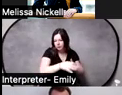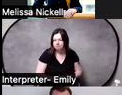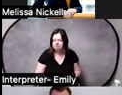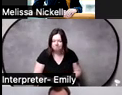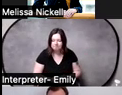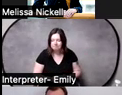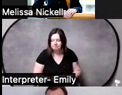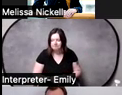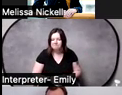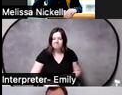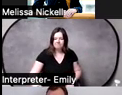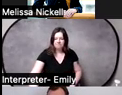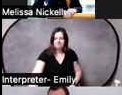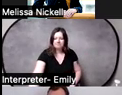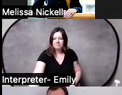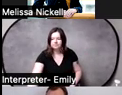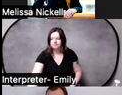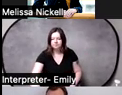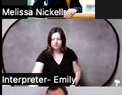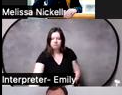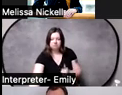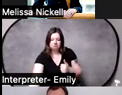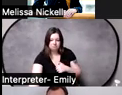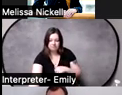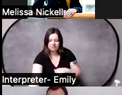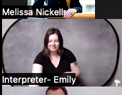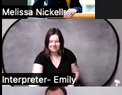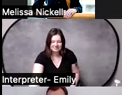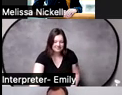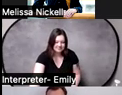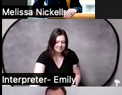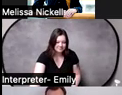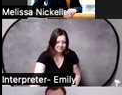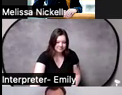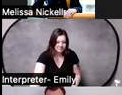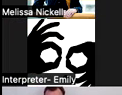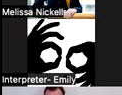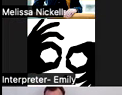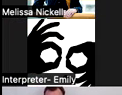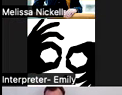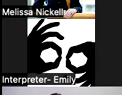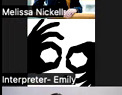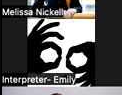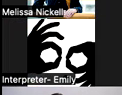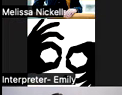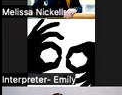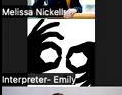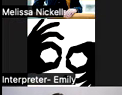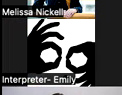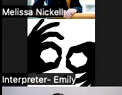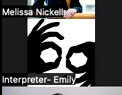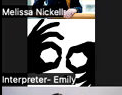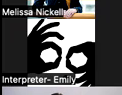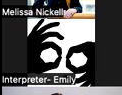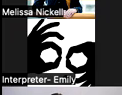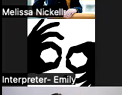when study sections are meeting in person, these are just some pictures from study sections. All the reviewers are sort of sitting around a table. There